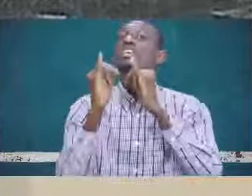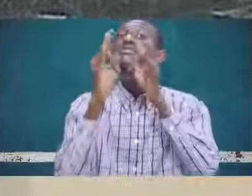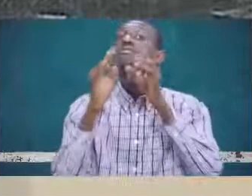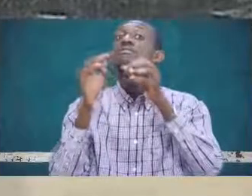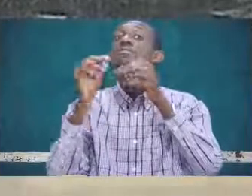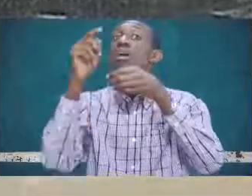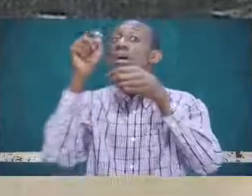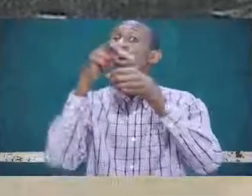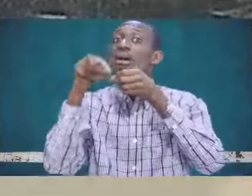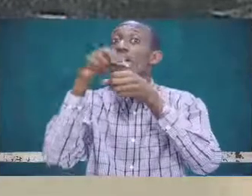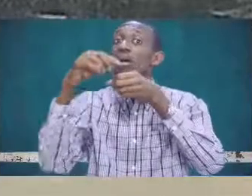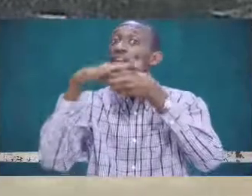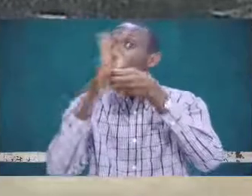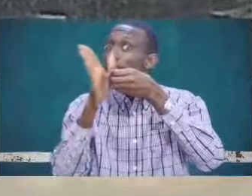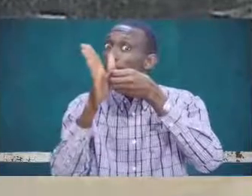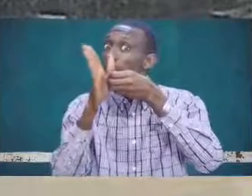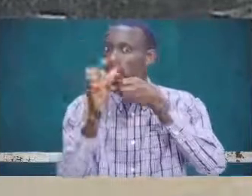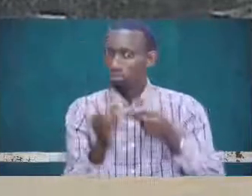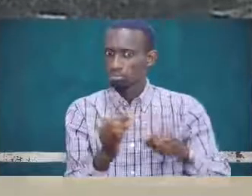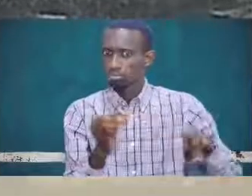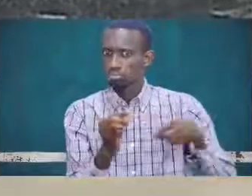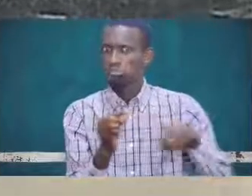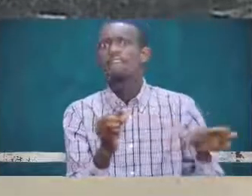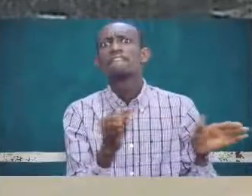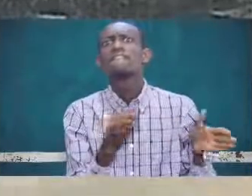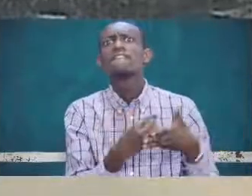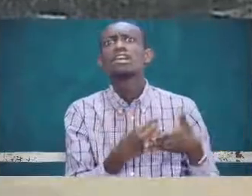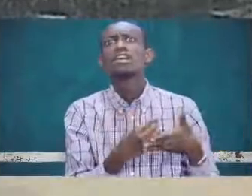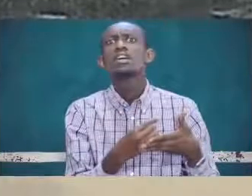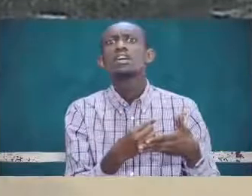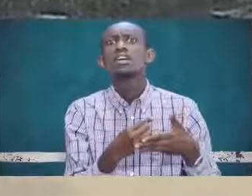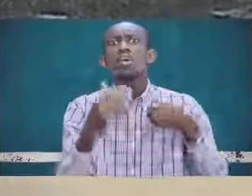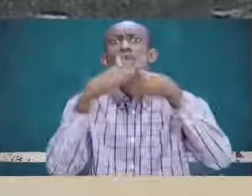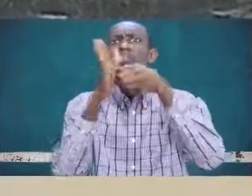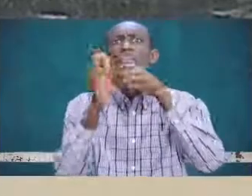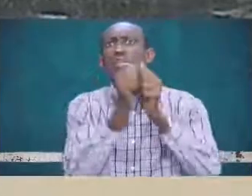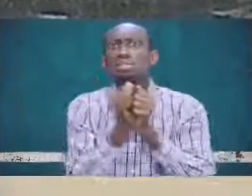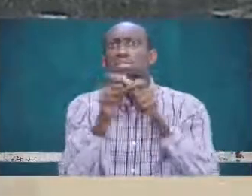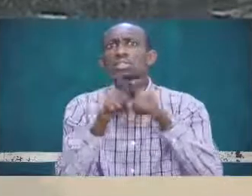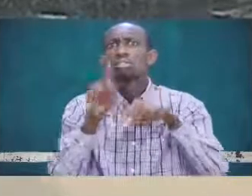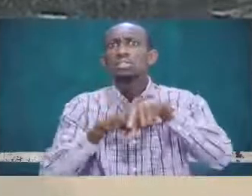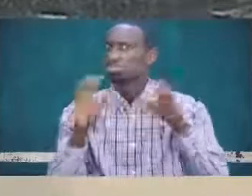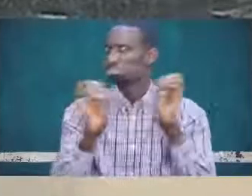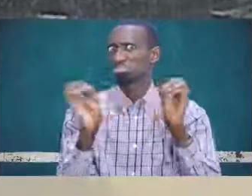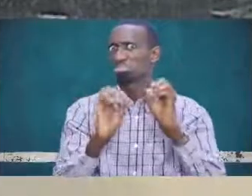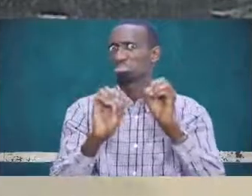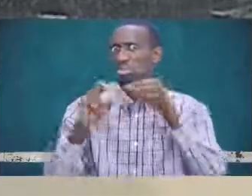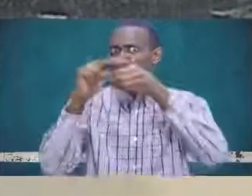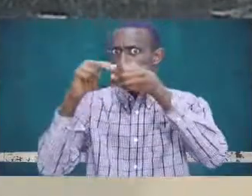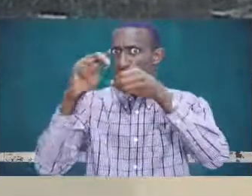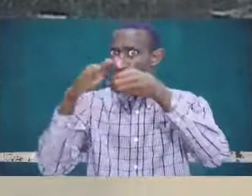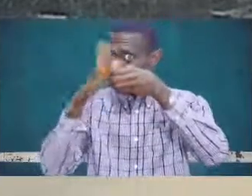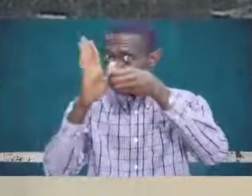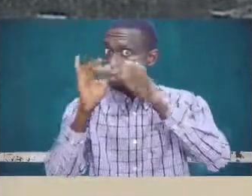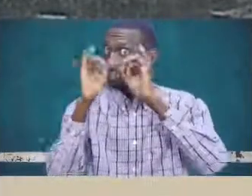don't open at the same time. They normally open in intervals. That's what I can mention. So you can say they help to